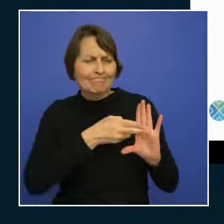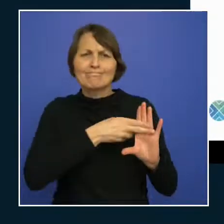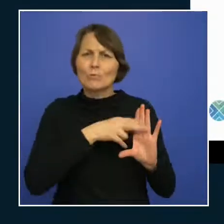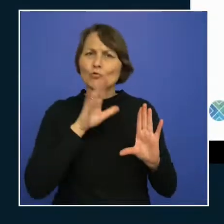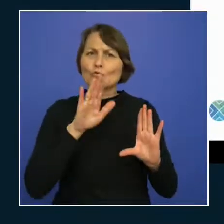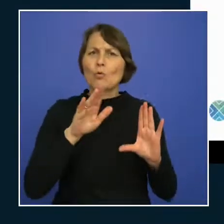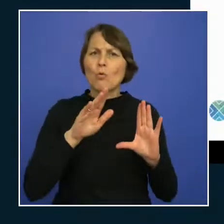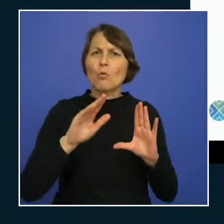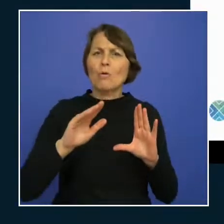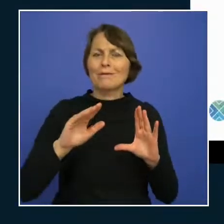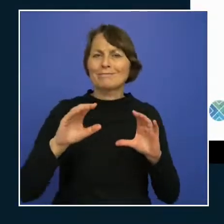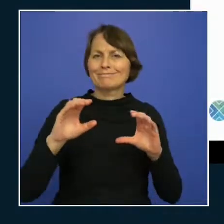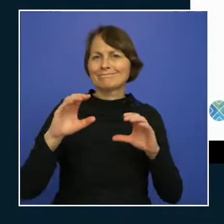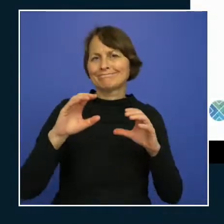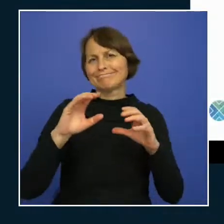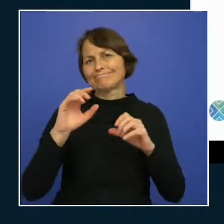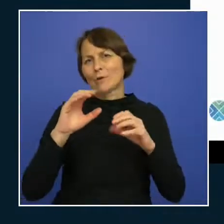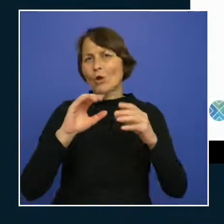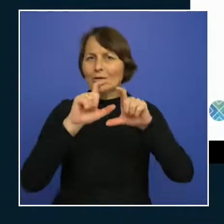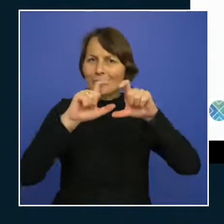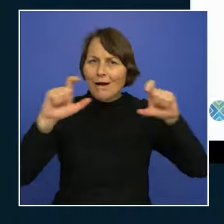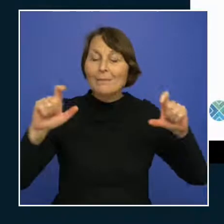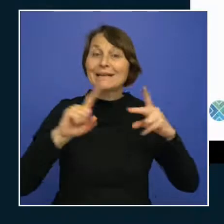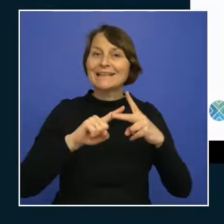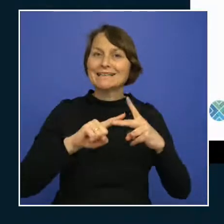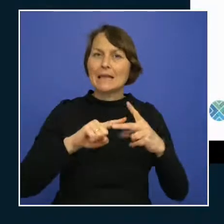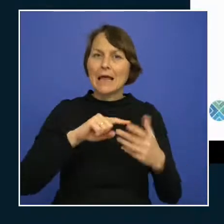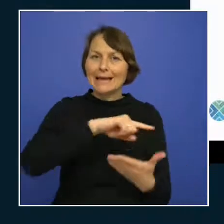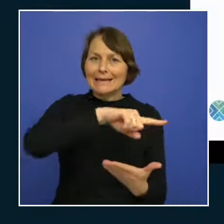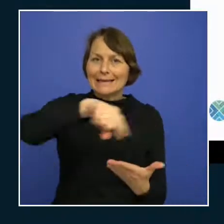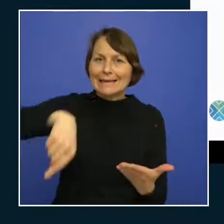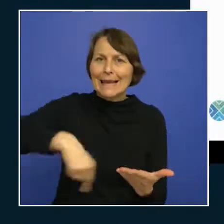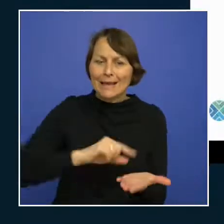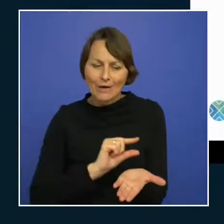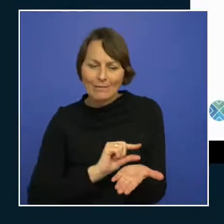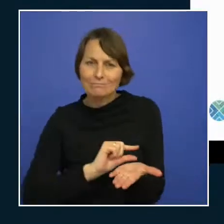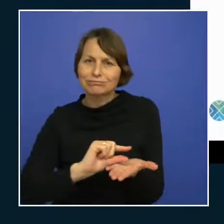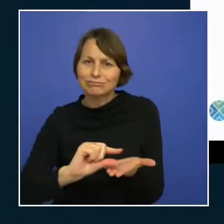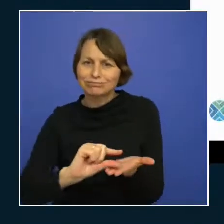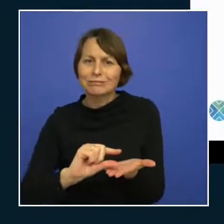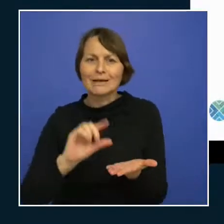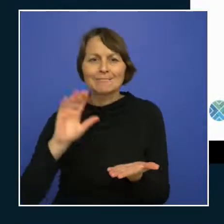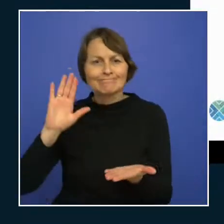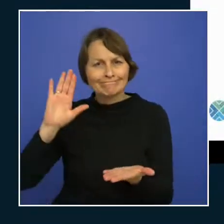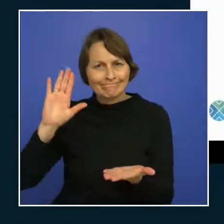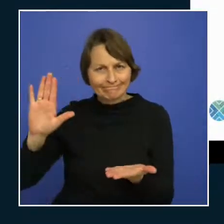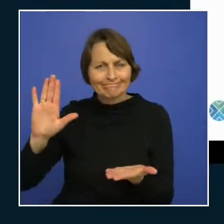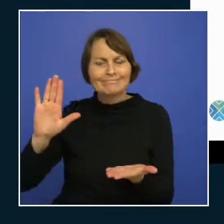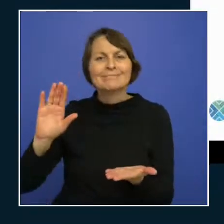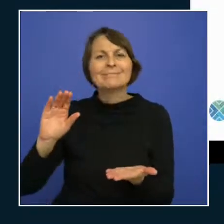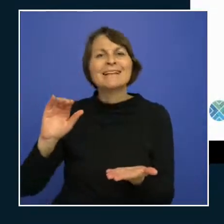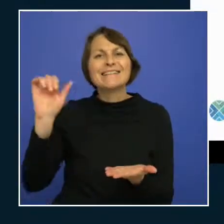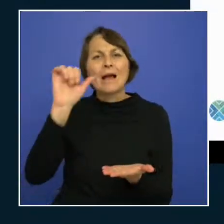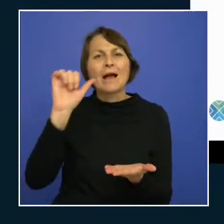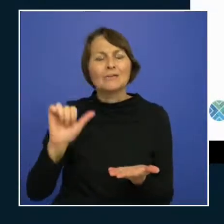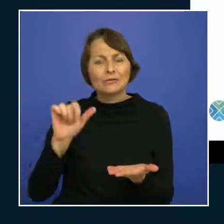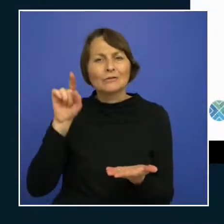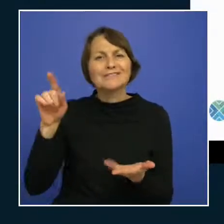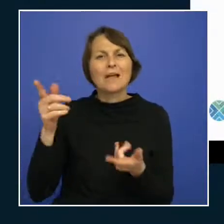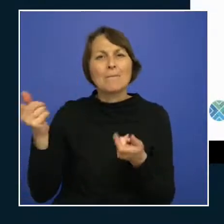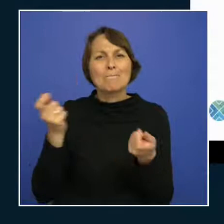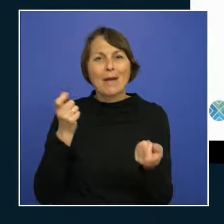of our cake. Azure AD is Microsoft's cloud-based identity and access management service. Hit my spacebar